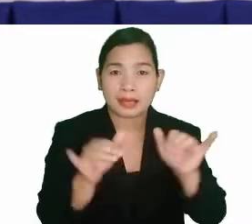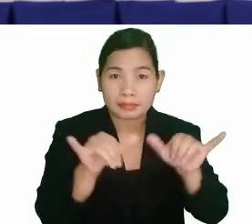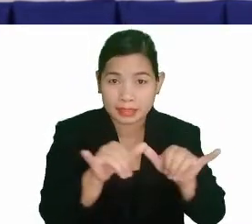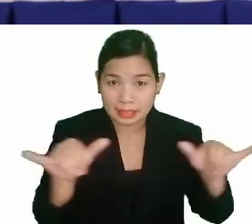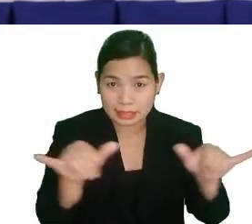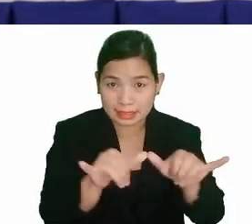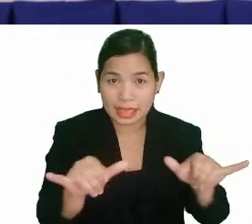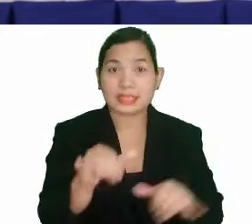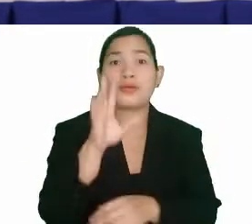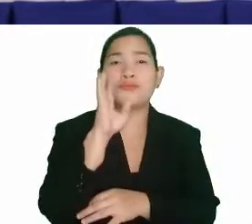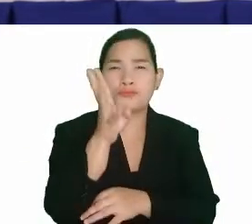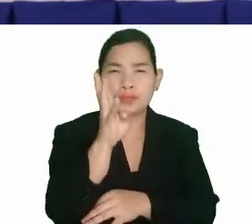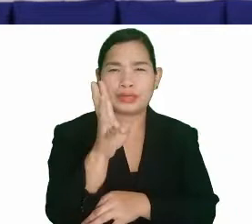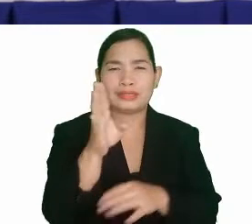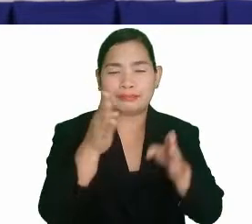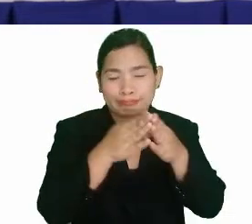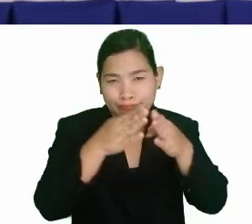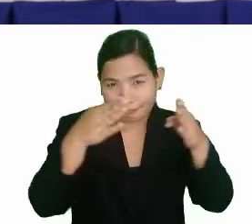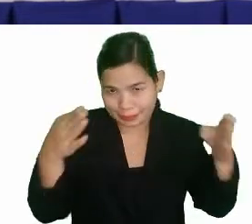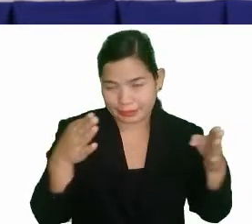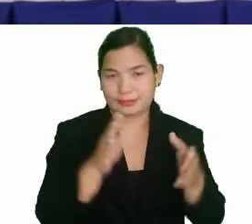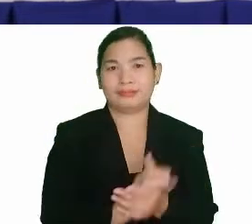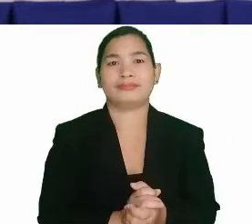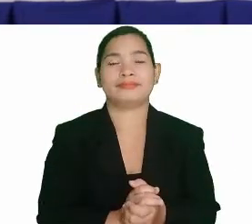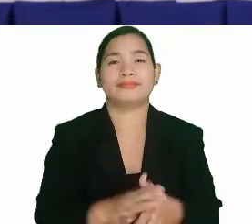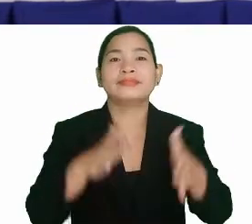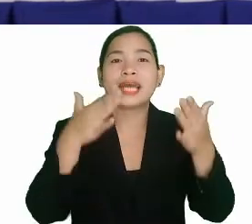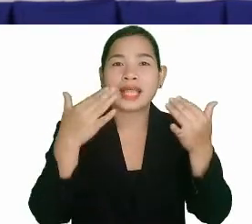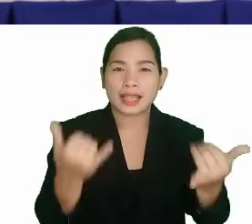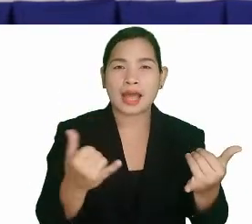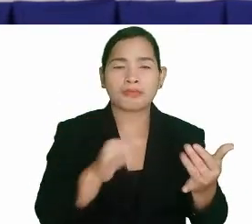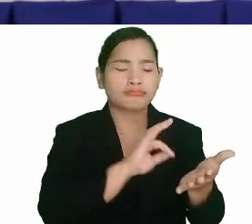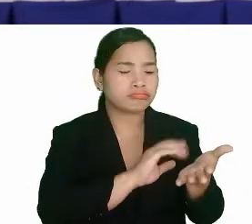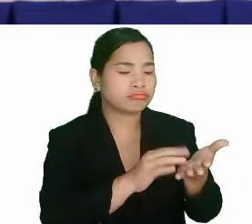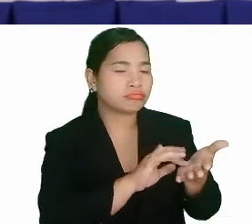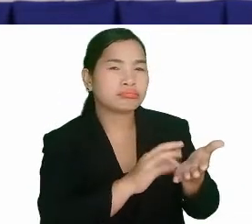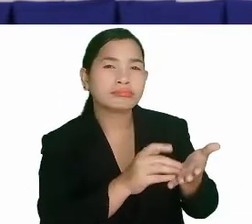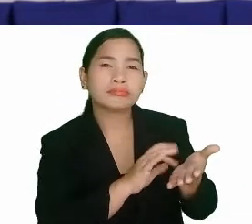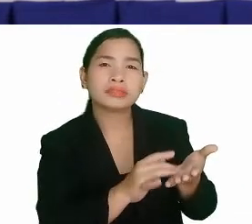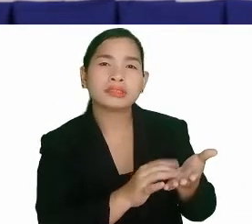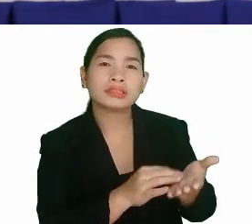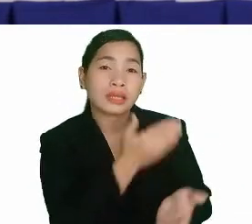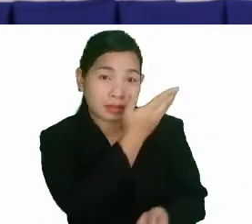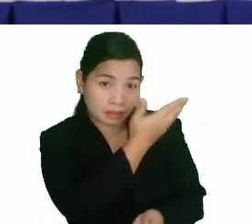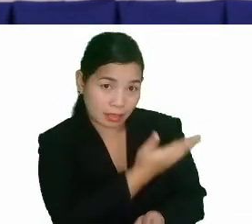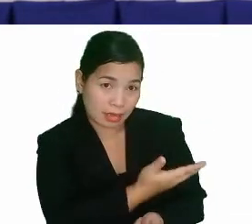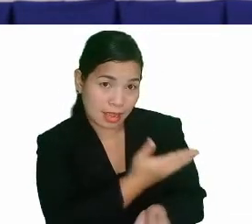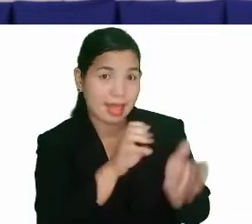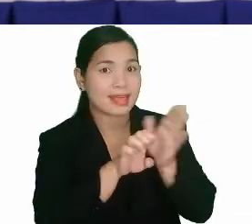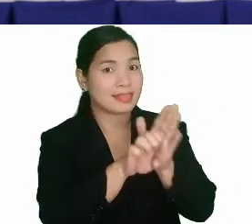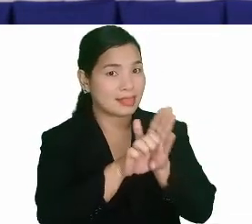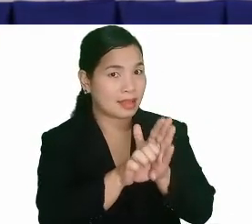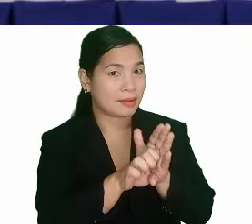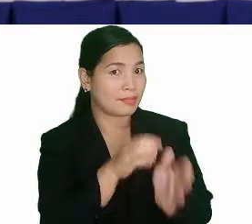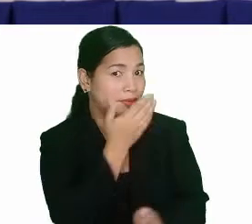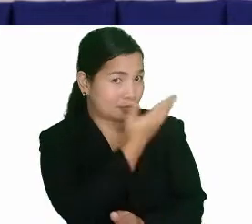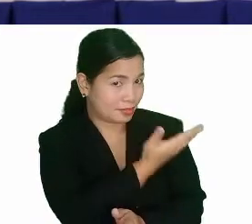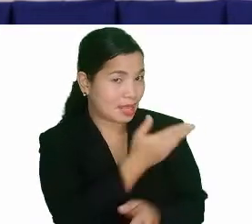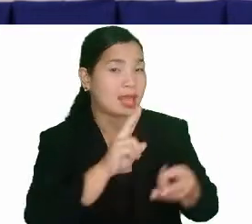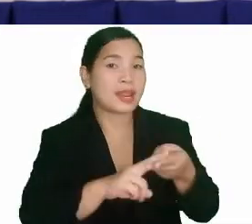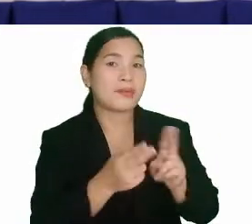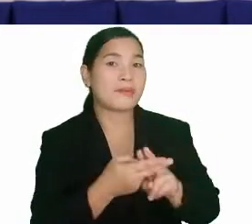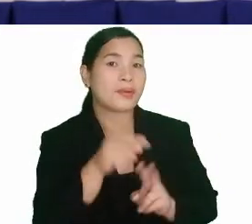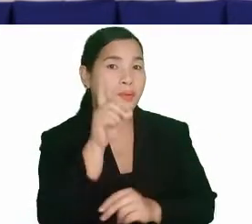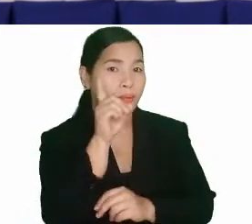actual size. This time, try to compute the total magnification in the following examples. Number